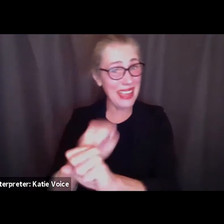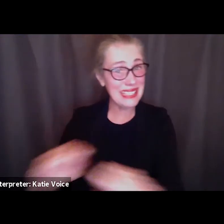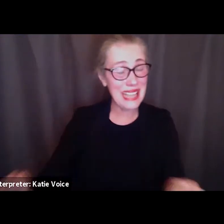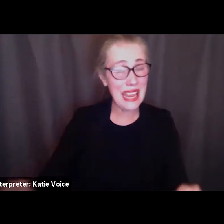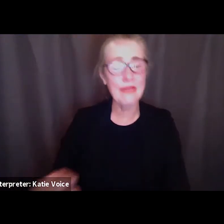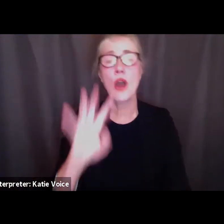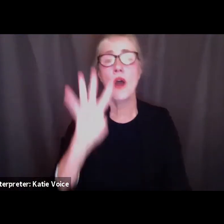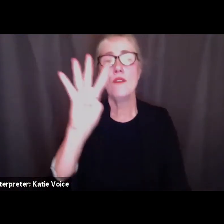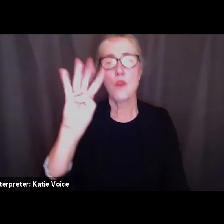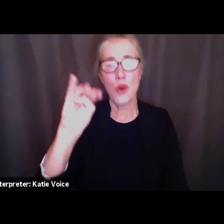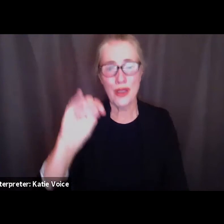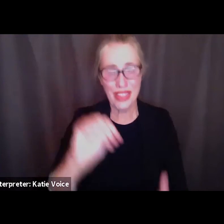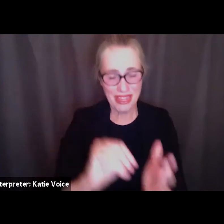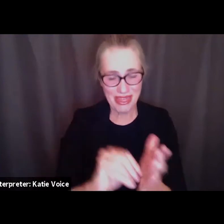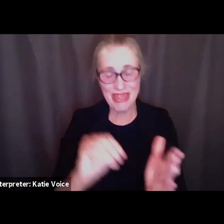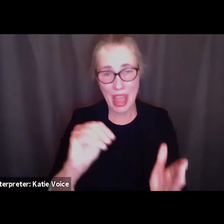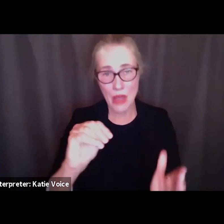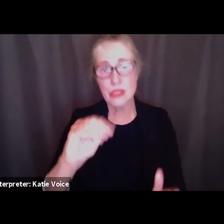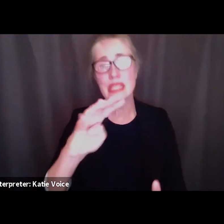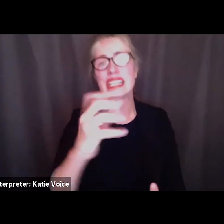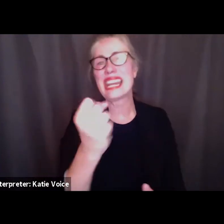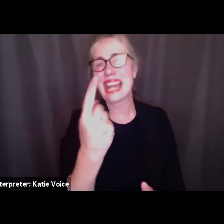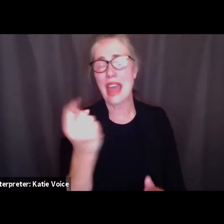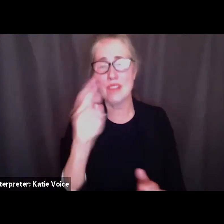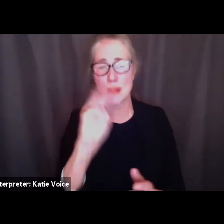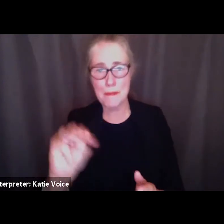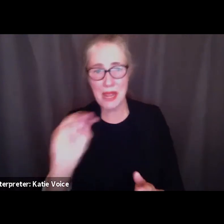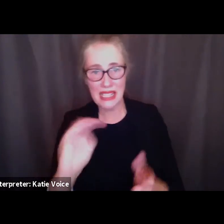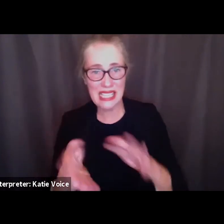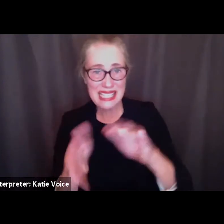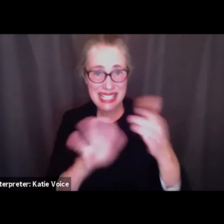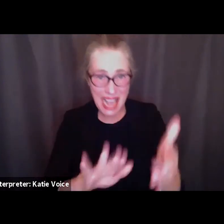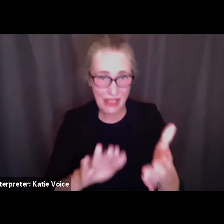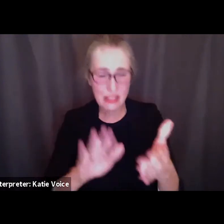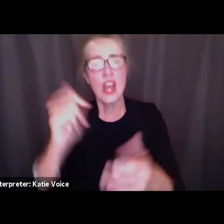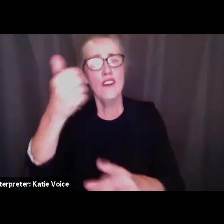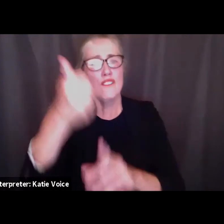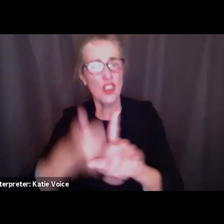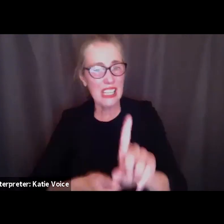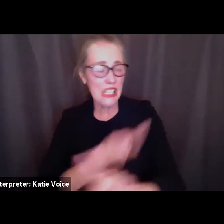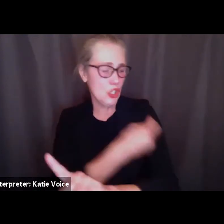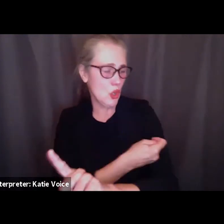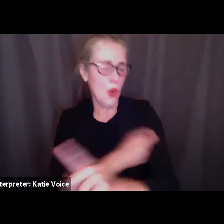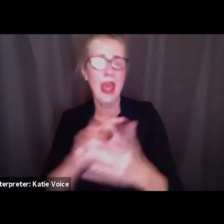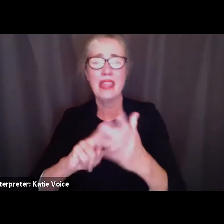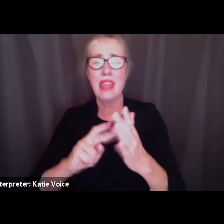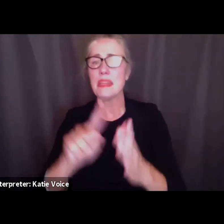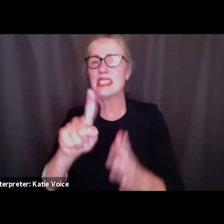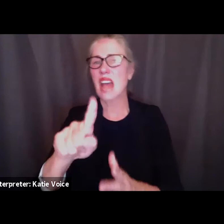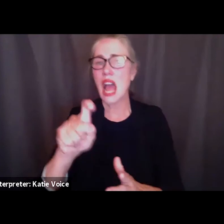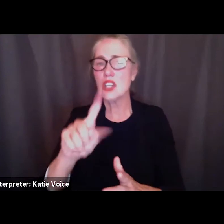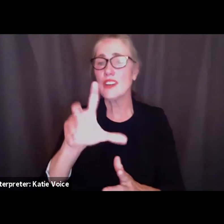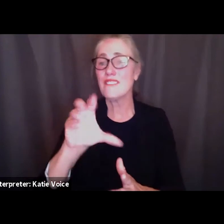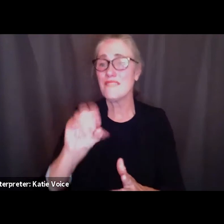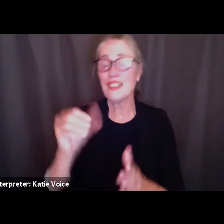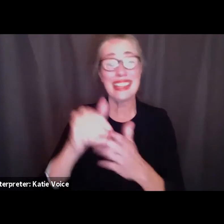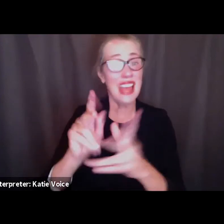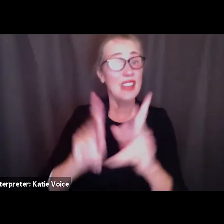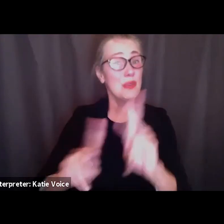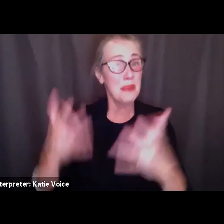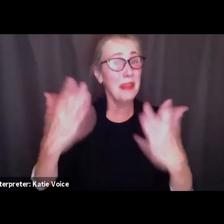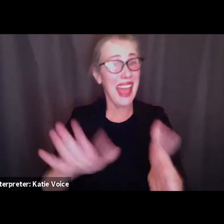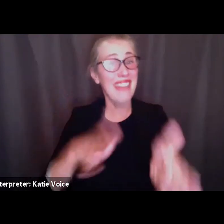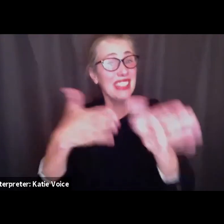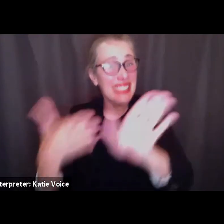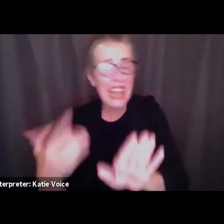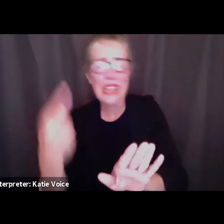million doses. That translates into about 150,000 people have died, end quote. And that's just in